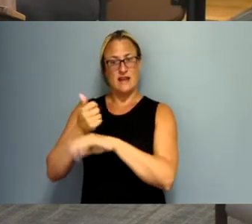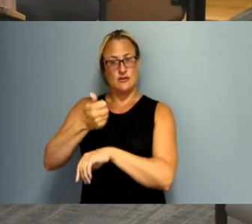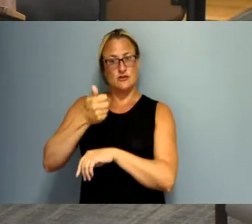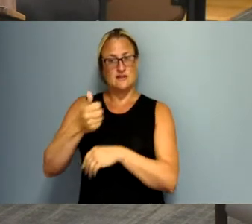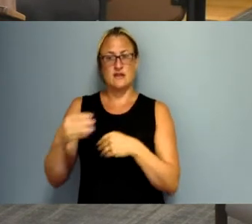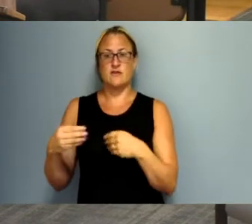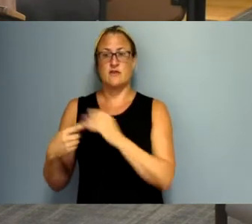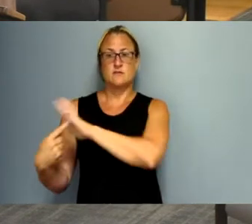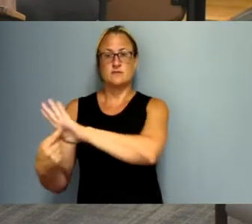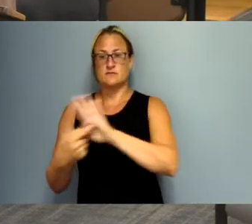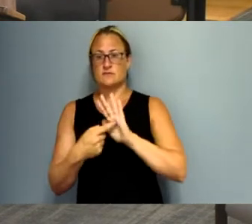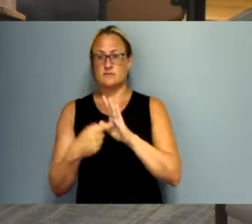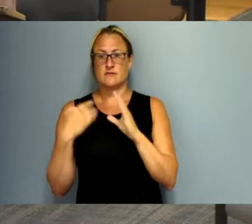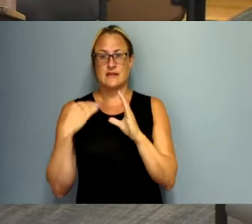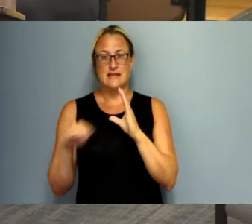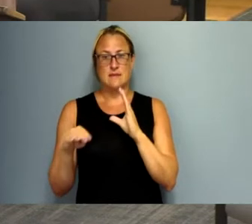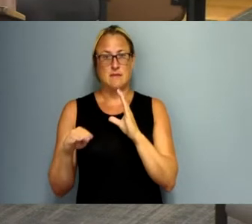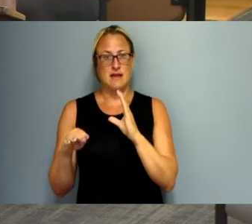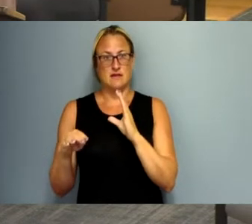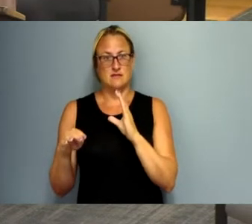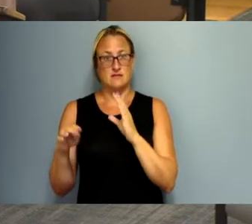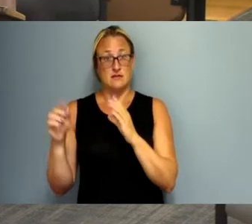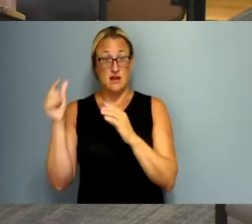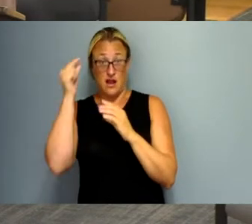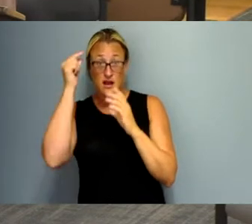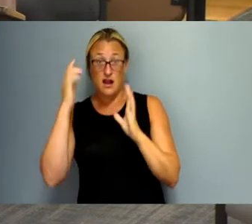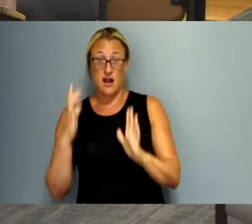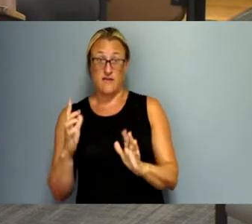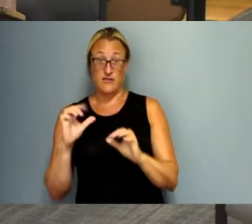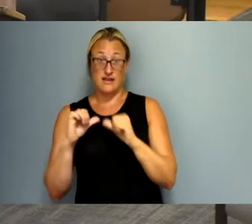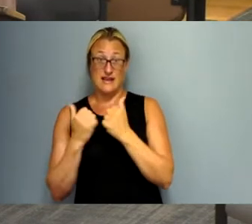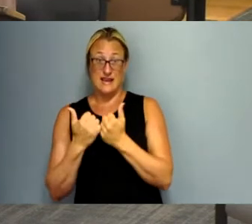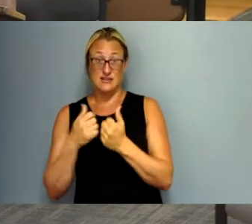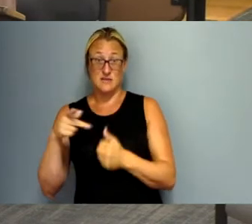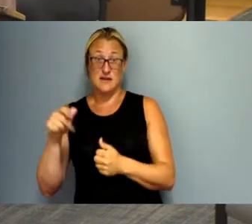emails a governing agency in Pennsylvania ordered you to make public?